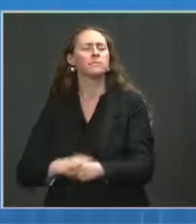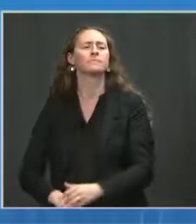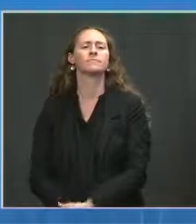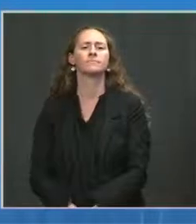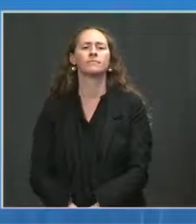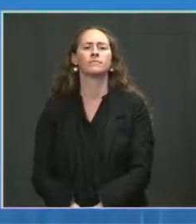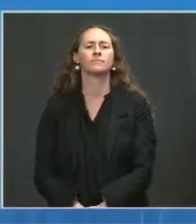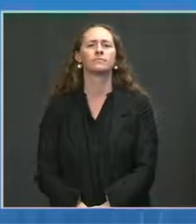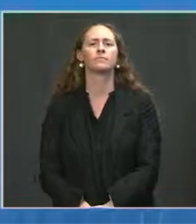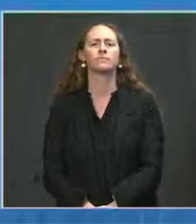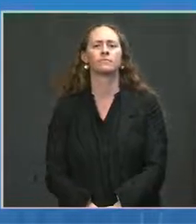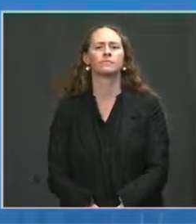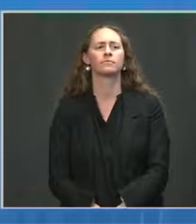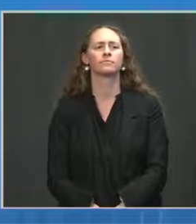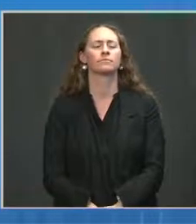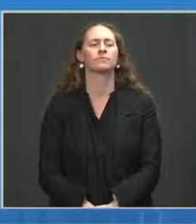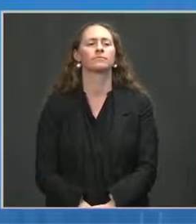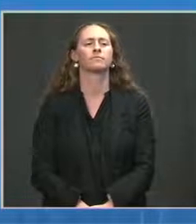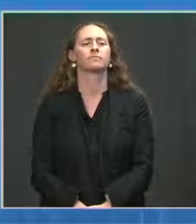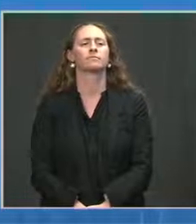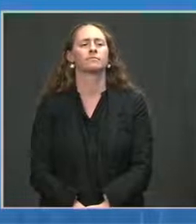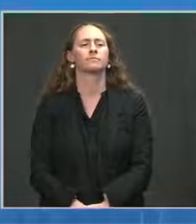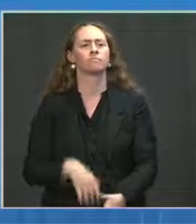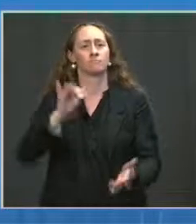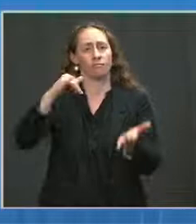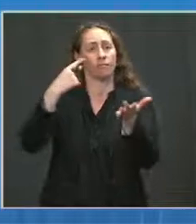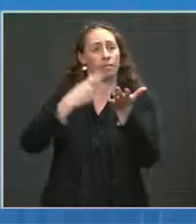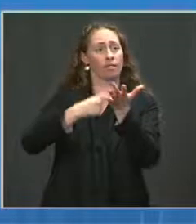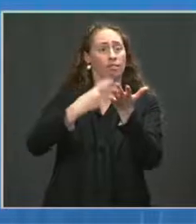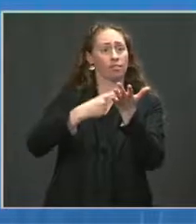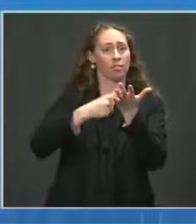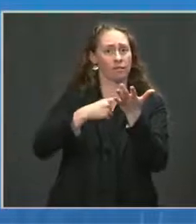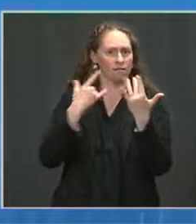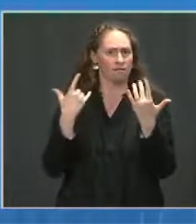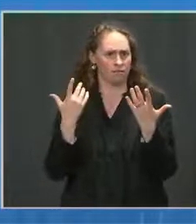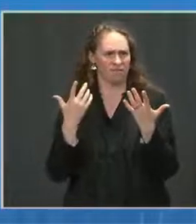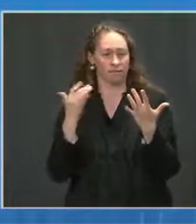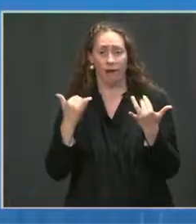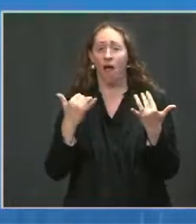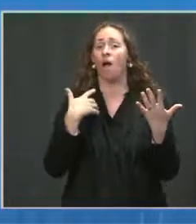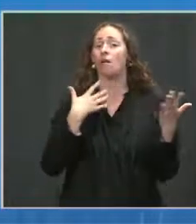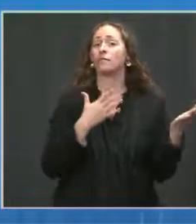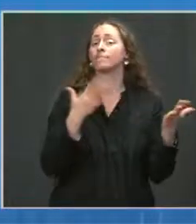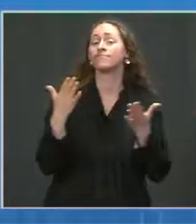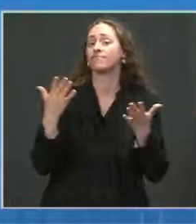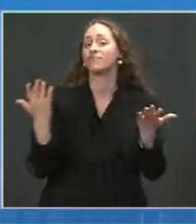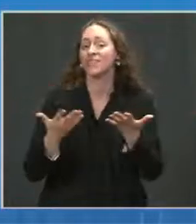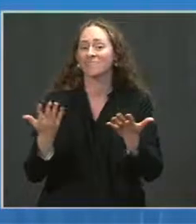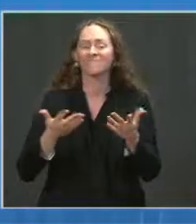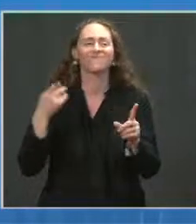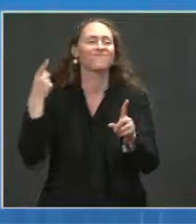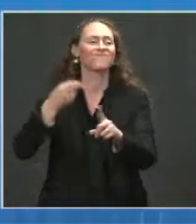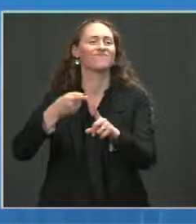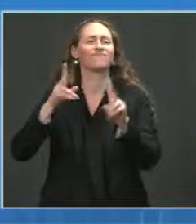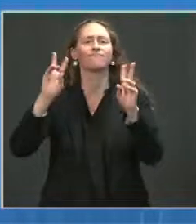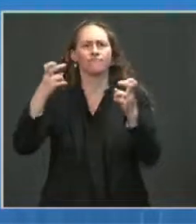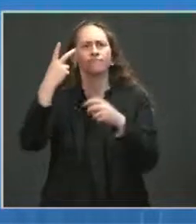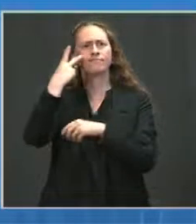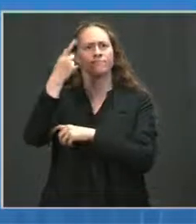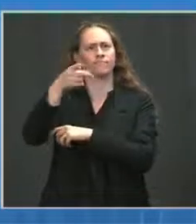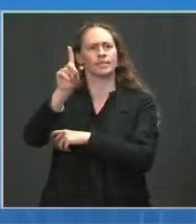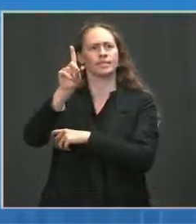call breakthrough infections. Next slide. Now, if you take these data and look at them across